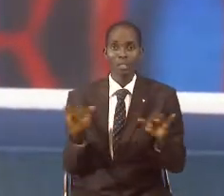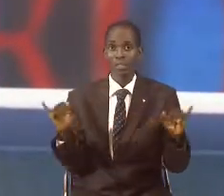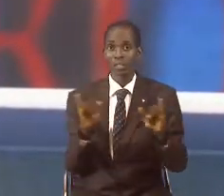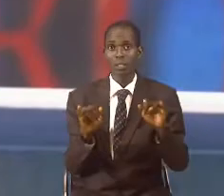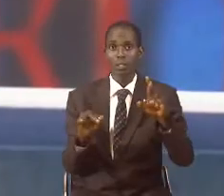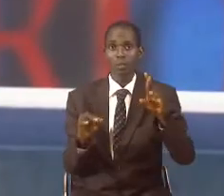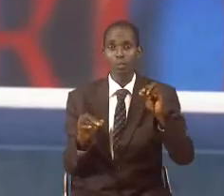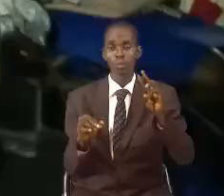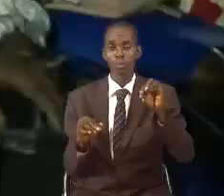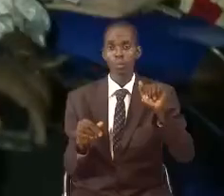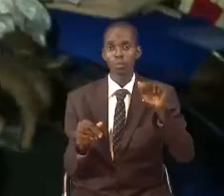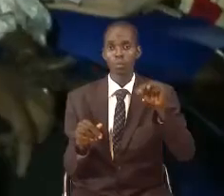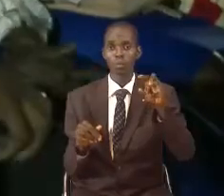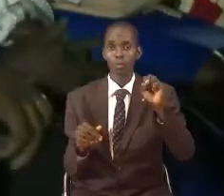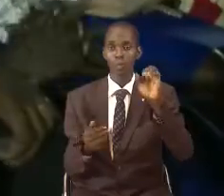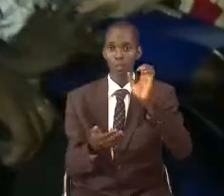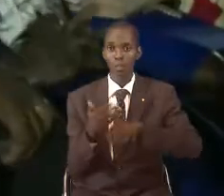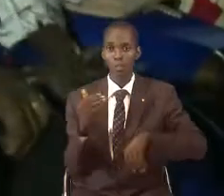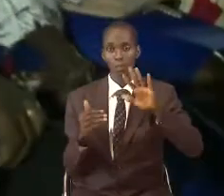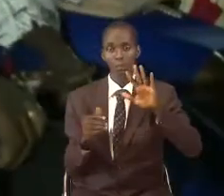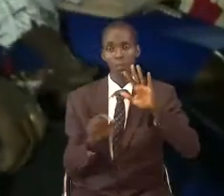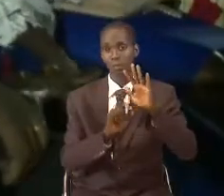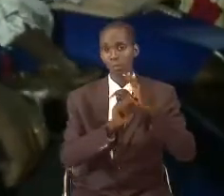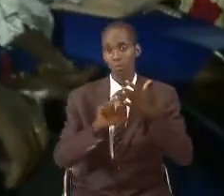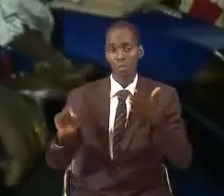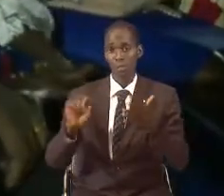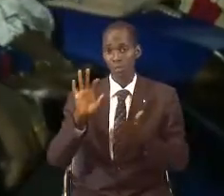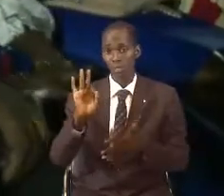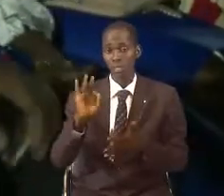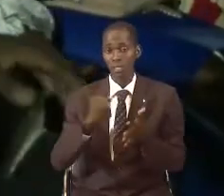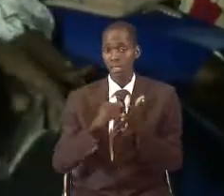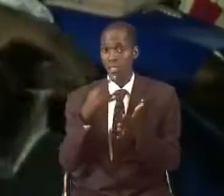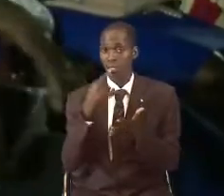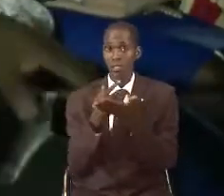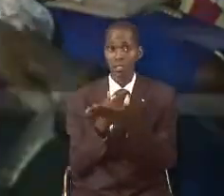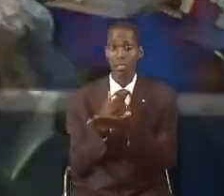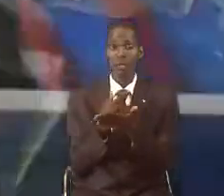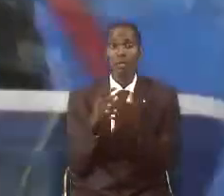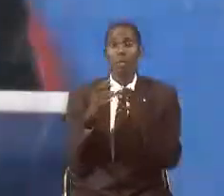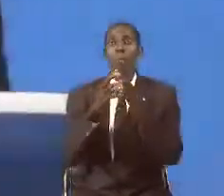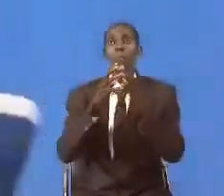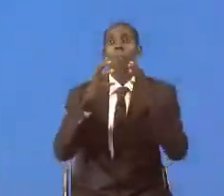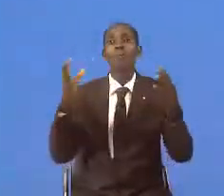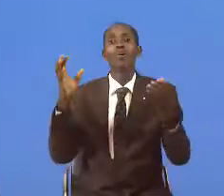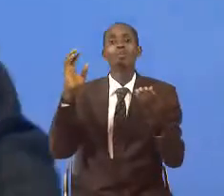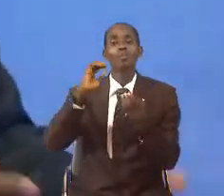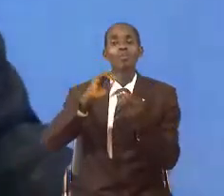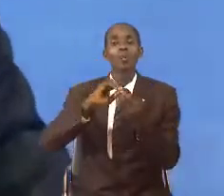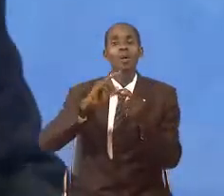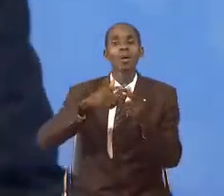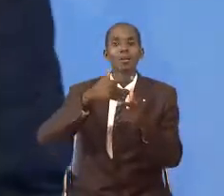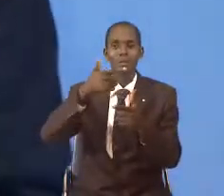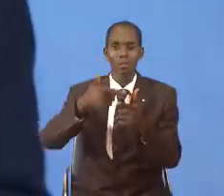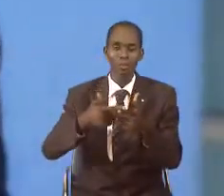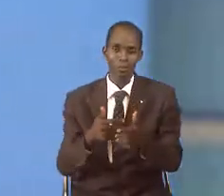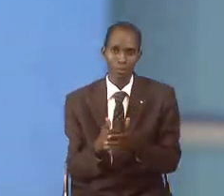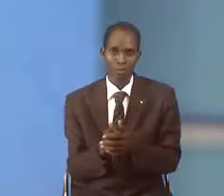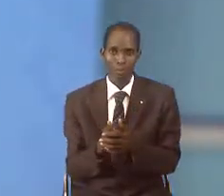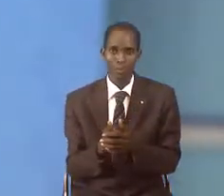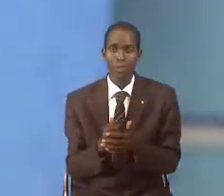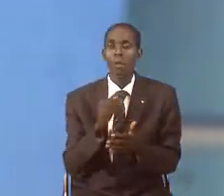in Jesus' name. Look at verse 9. In verse 9, it tells us, it